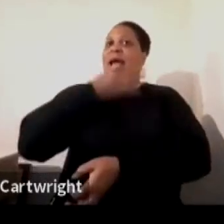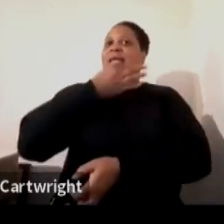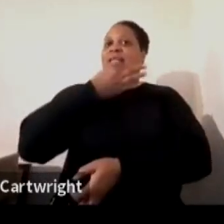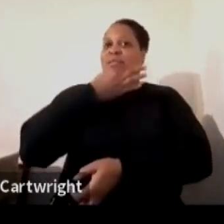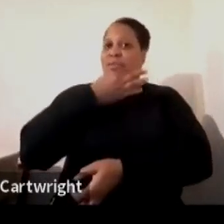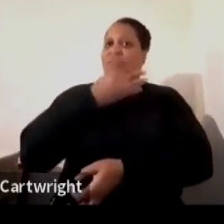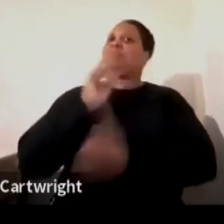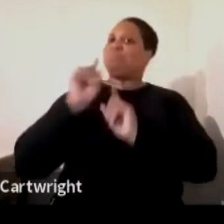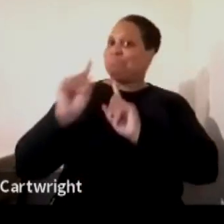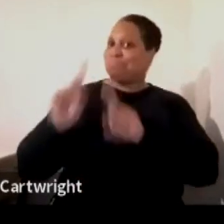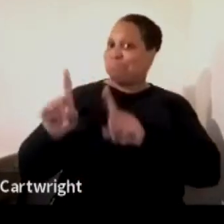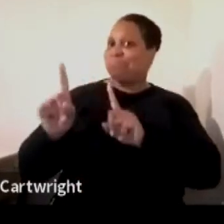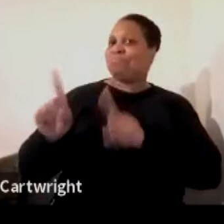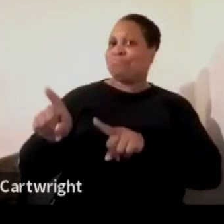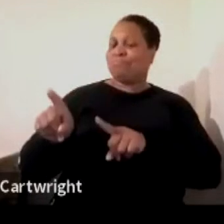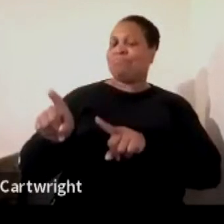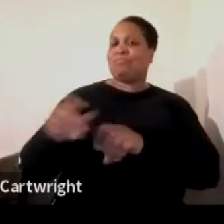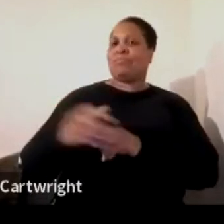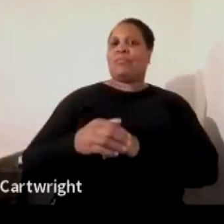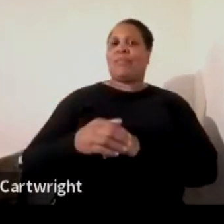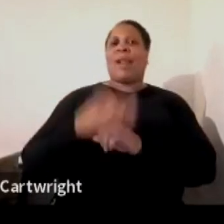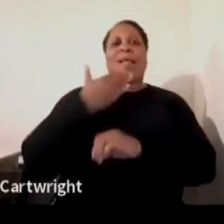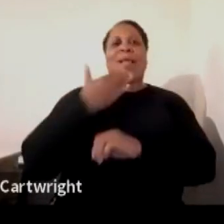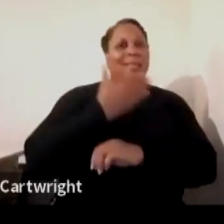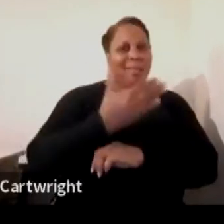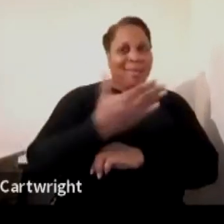questions that you are asking. Thank you very much,